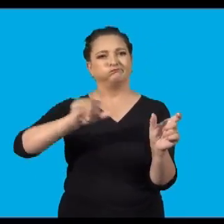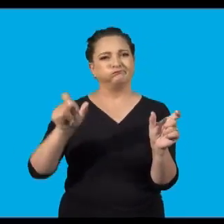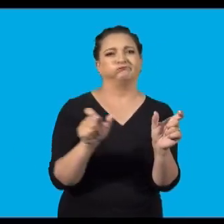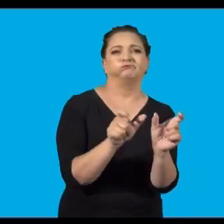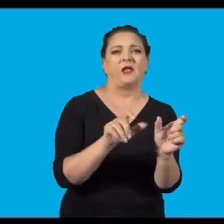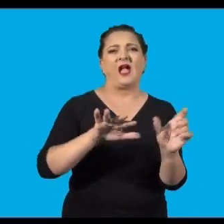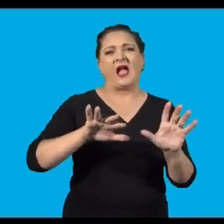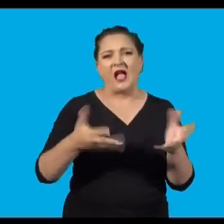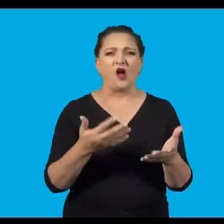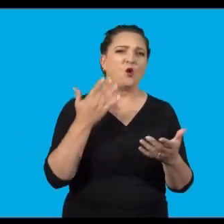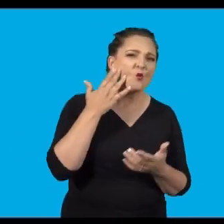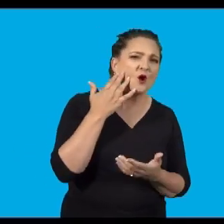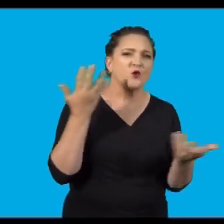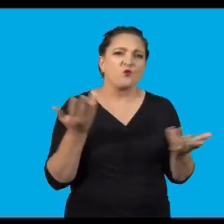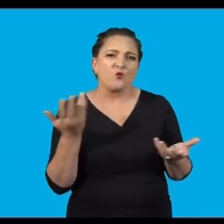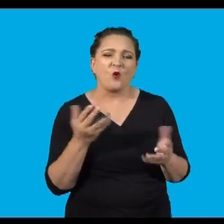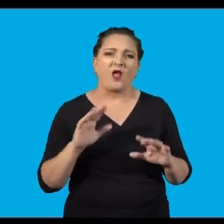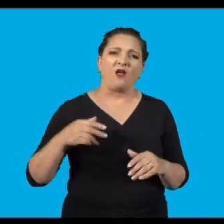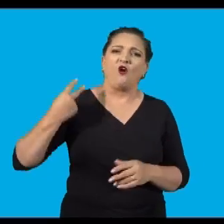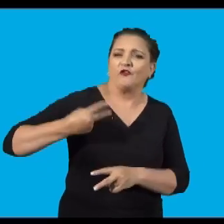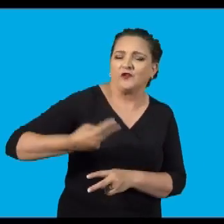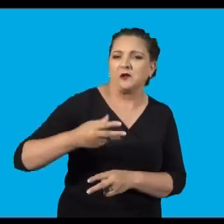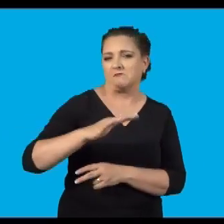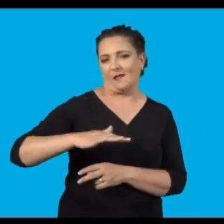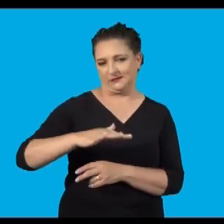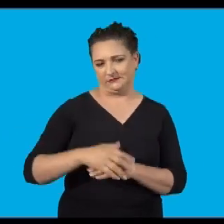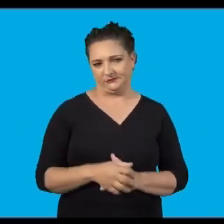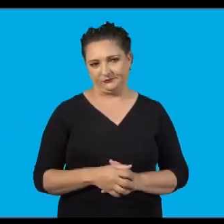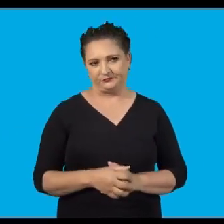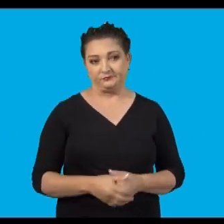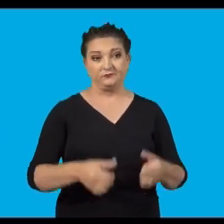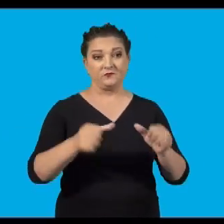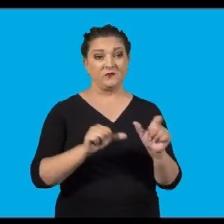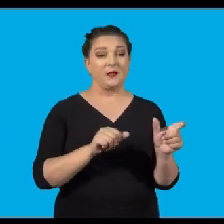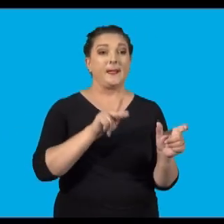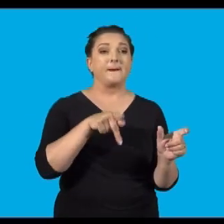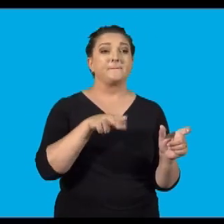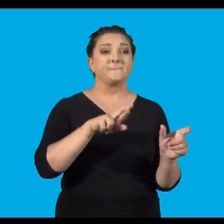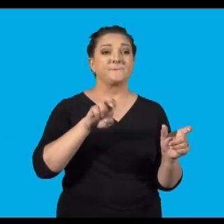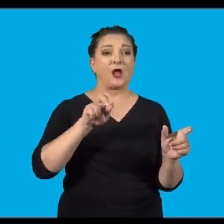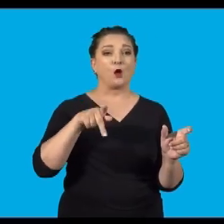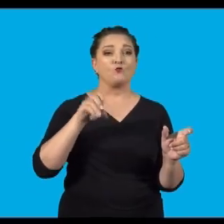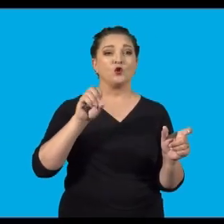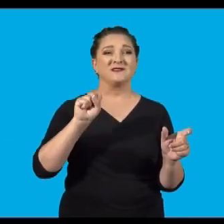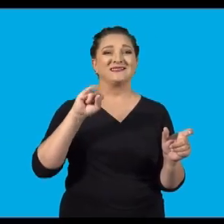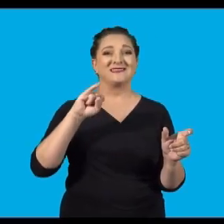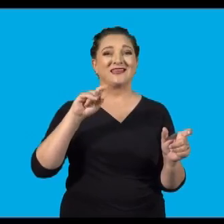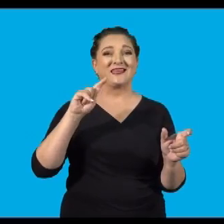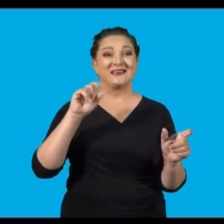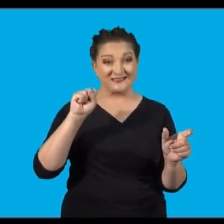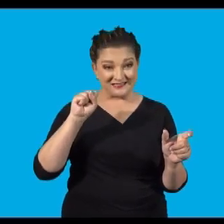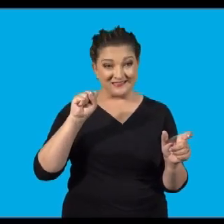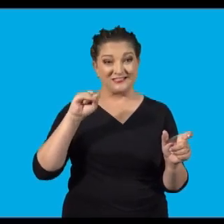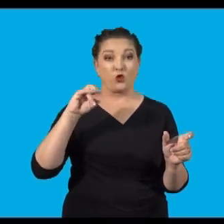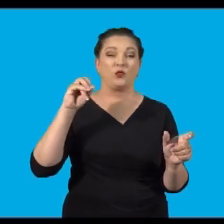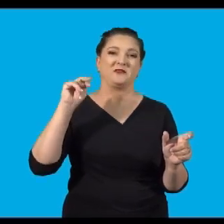or another adverb like how, when, where, how often, or place, all right? And then prepositions, it's